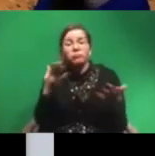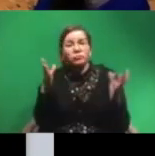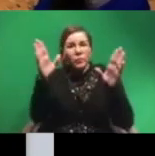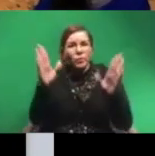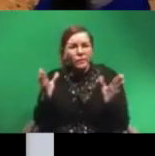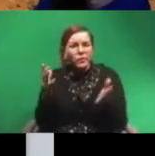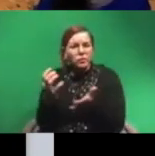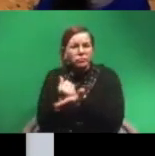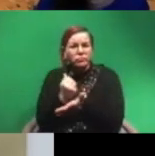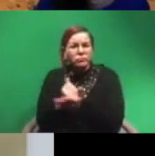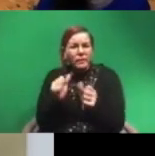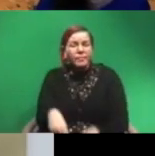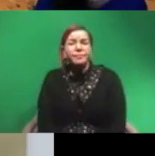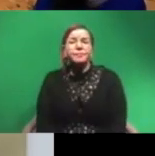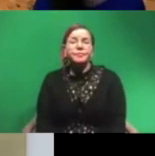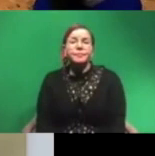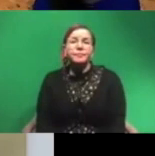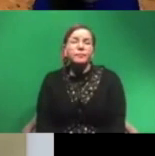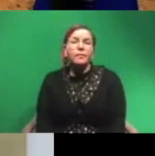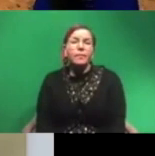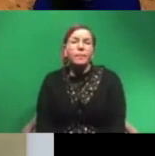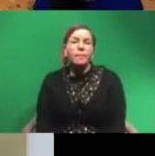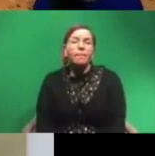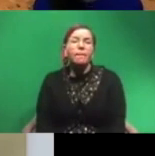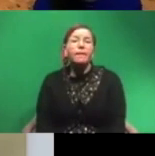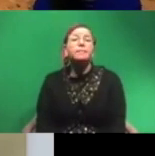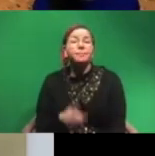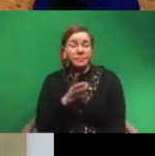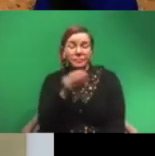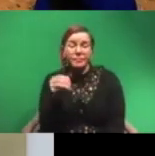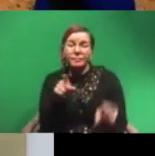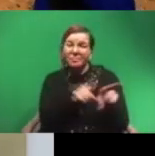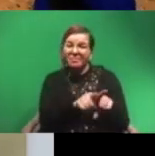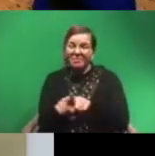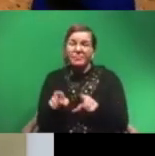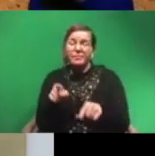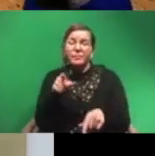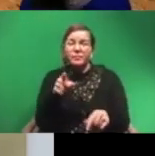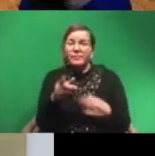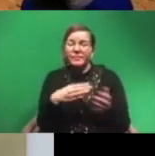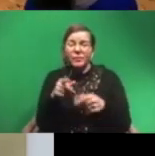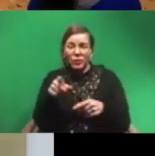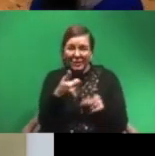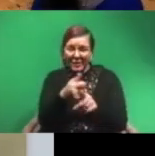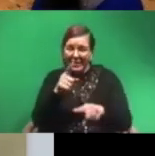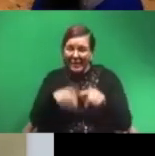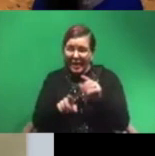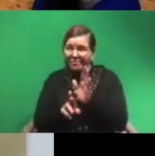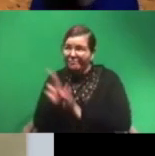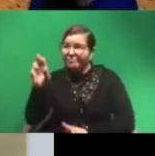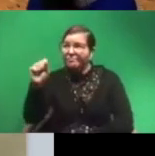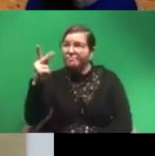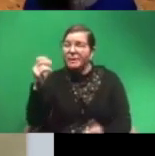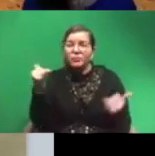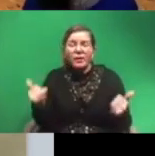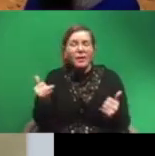that you can be doing right now. And in the meantime, even though you can't go to space right at this moment, maybe